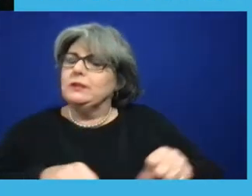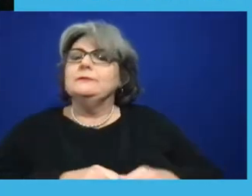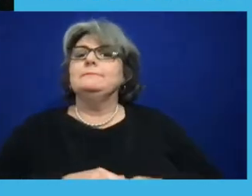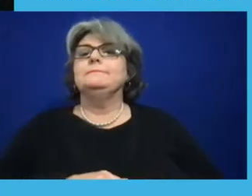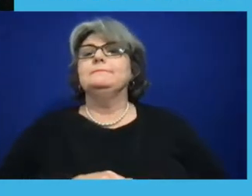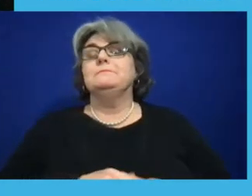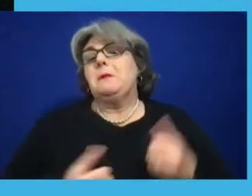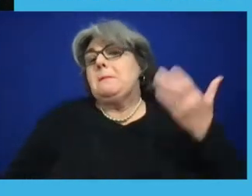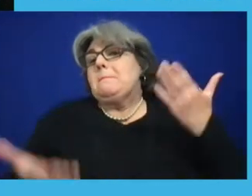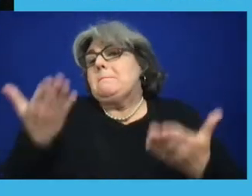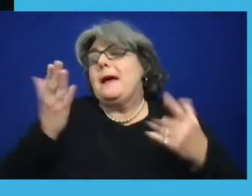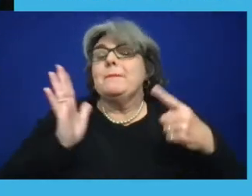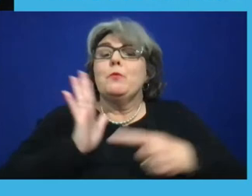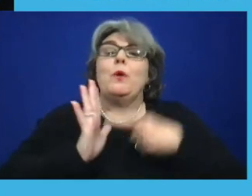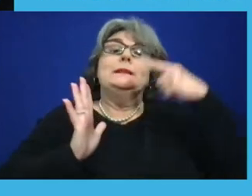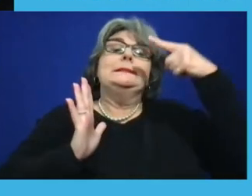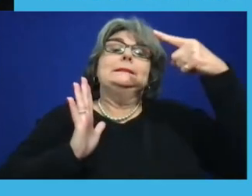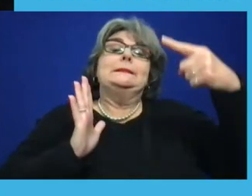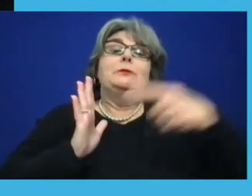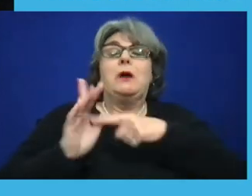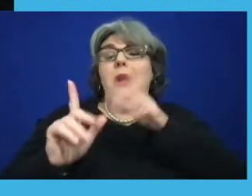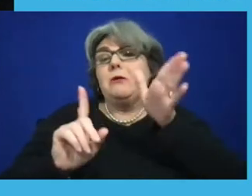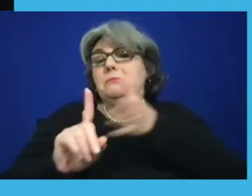but we could at least talk to each other.